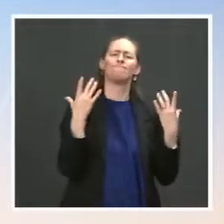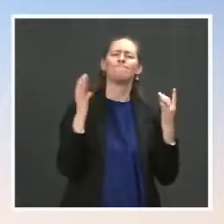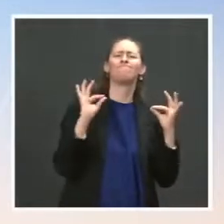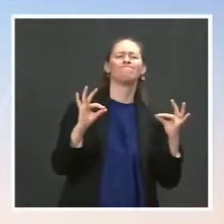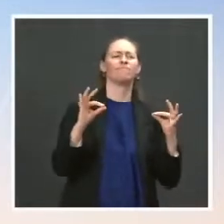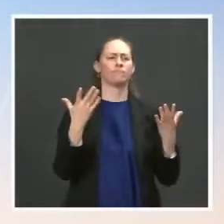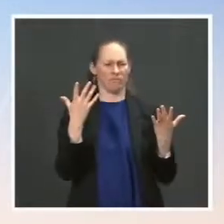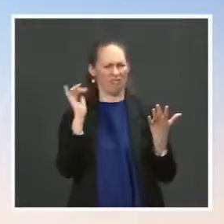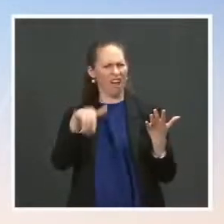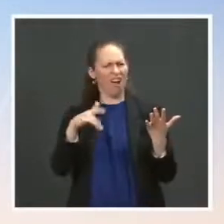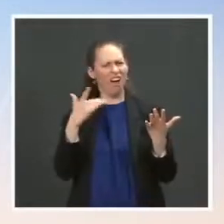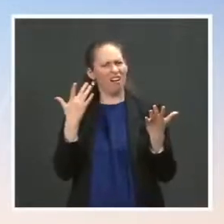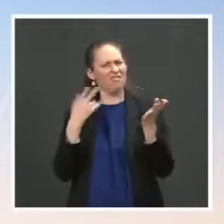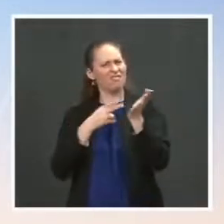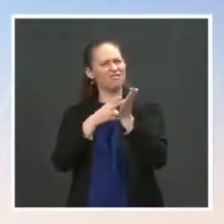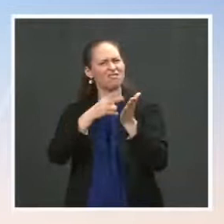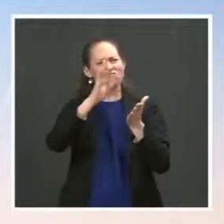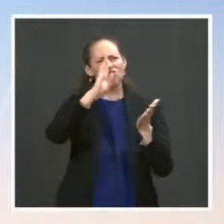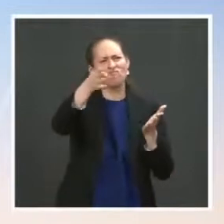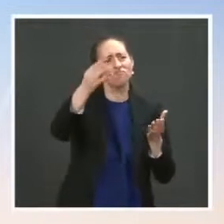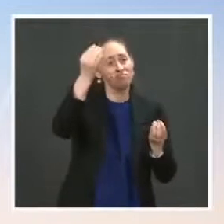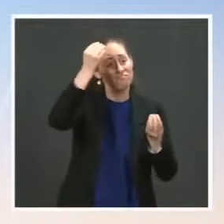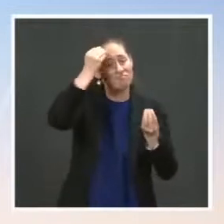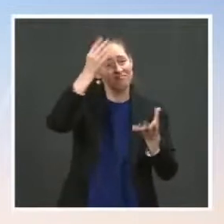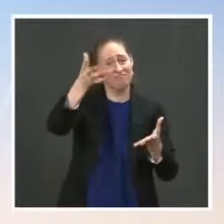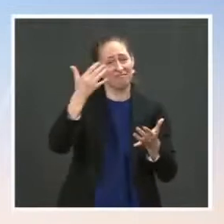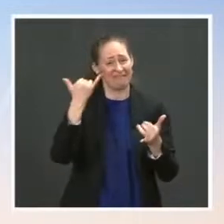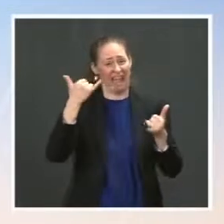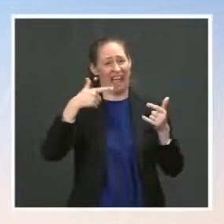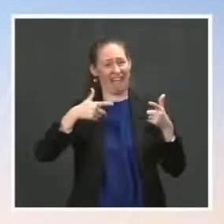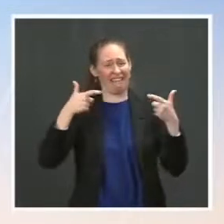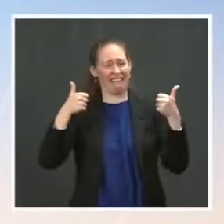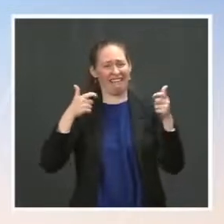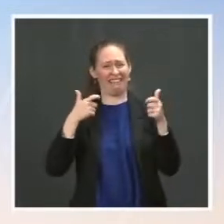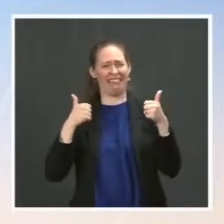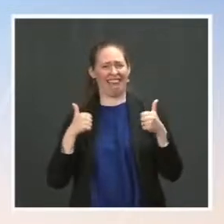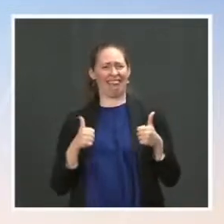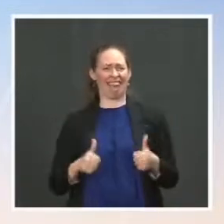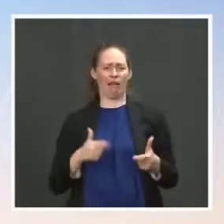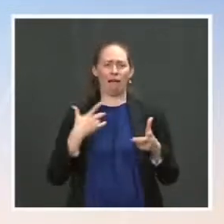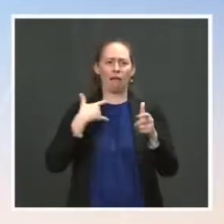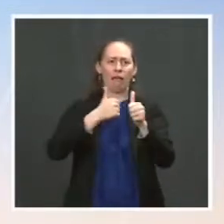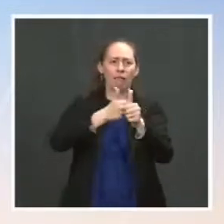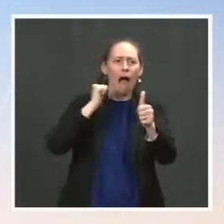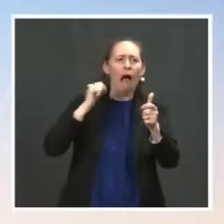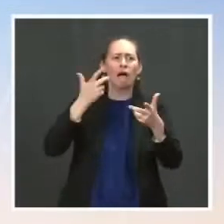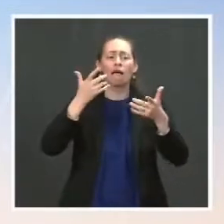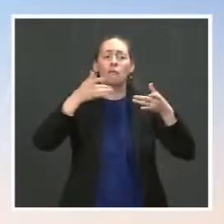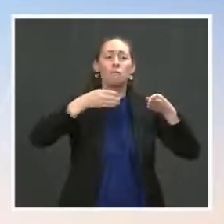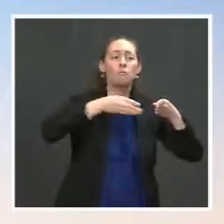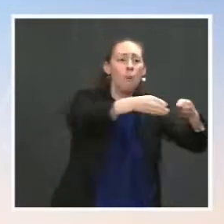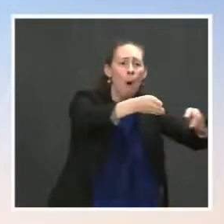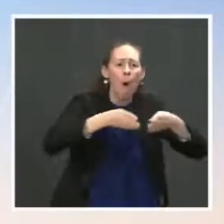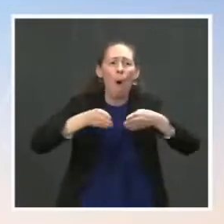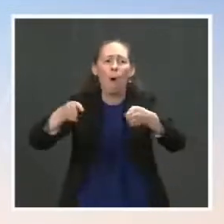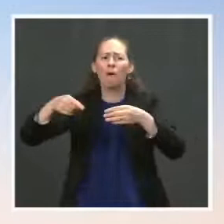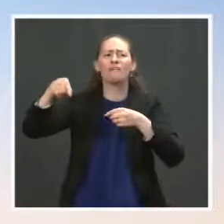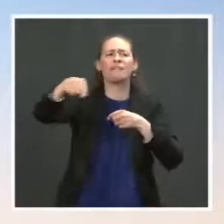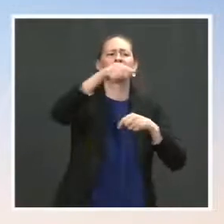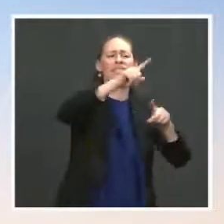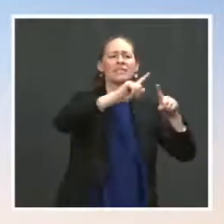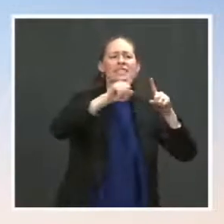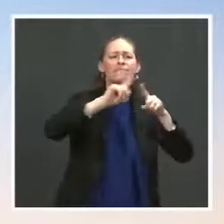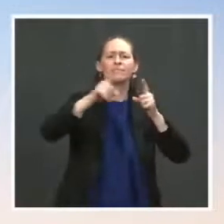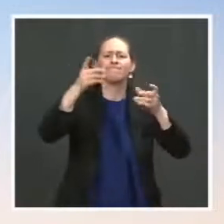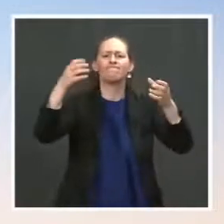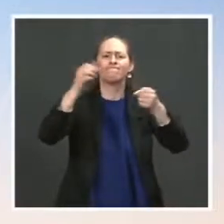have a backlog to deal with in addition to making sure that we can create new routes and new capacity. And what's great about the scale of the American Jobs Plan is